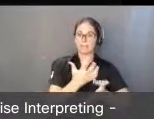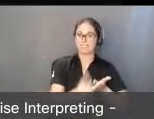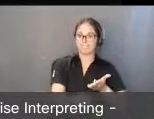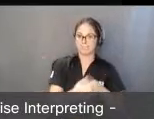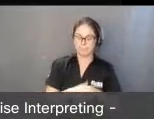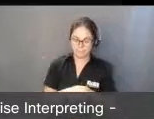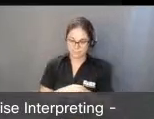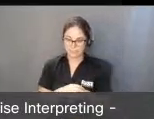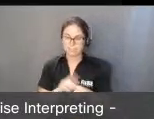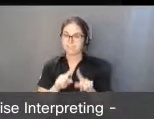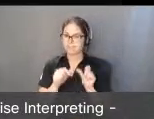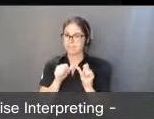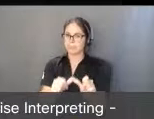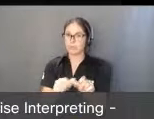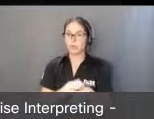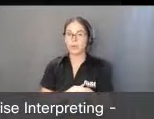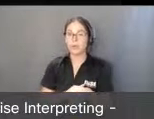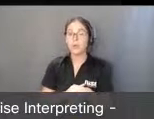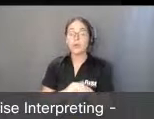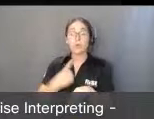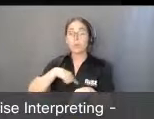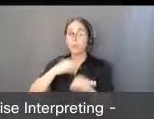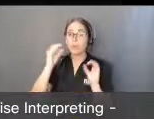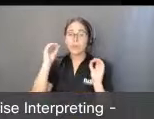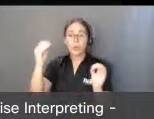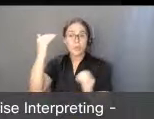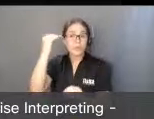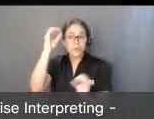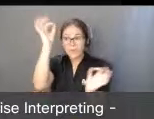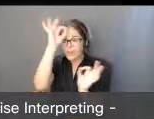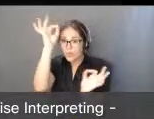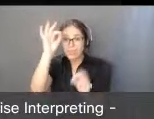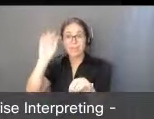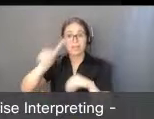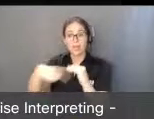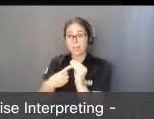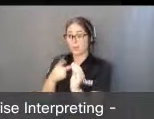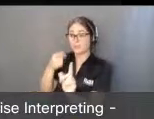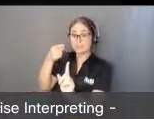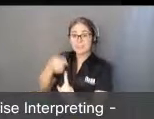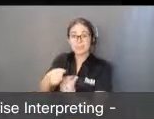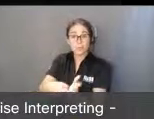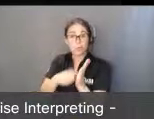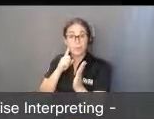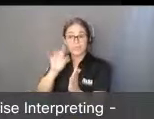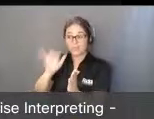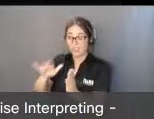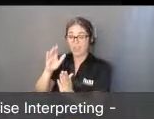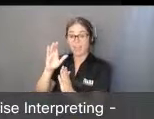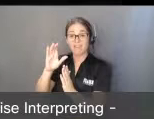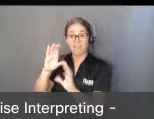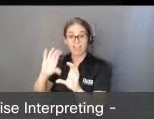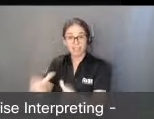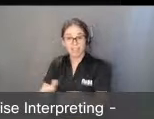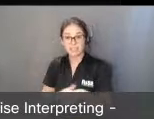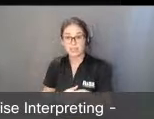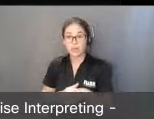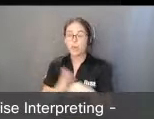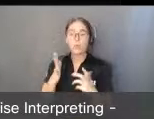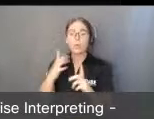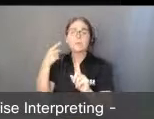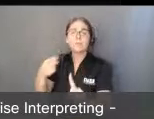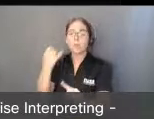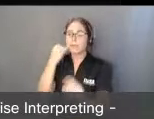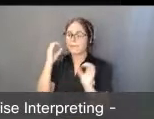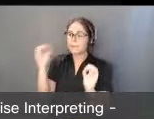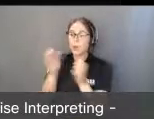New year and knowing nothing about the criteria in each subject. Students will do work to pass instead of actually learning. What's the point if no one is motivated